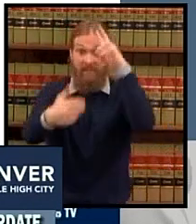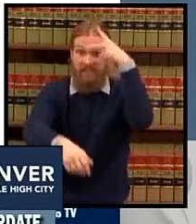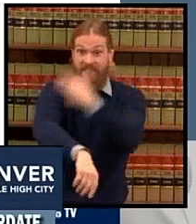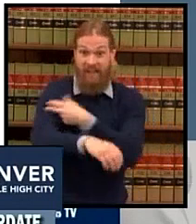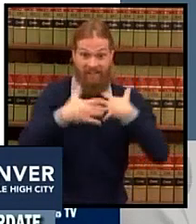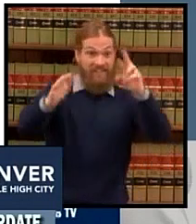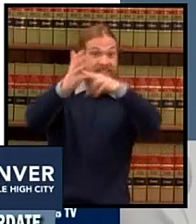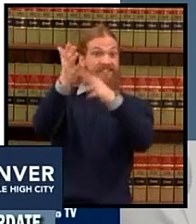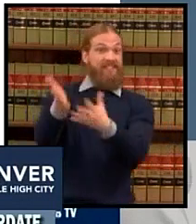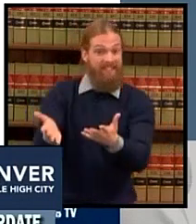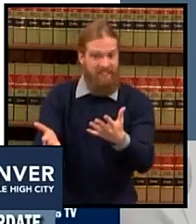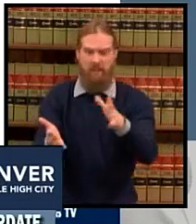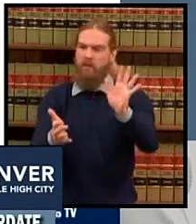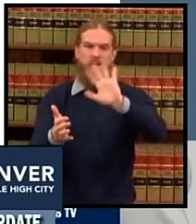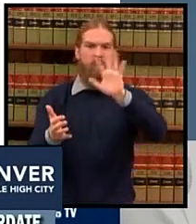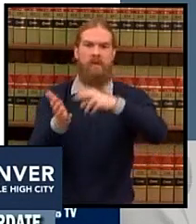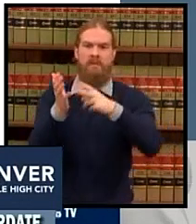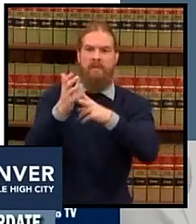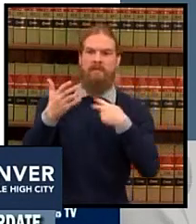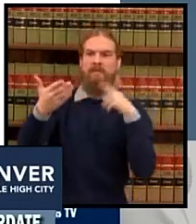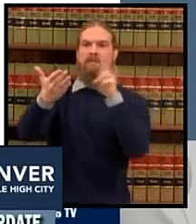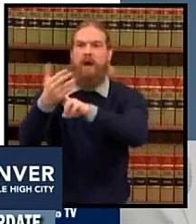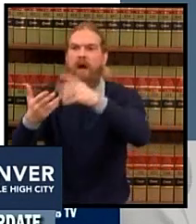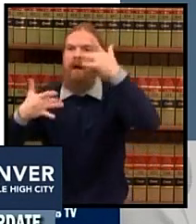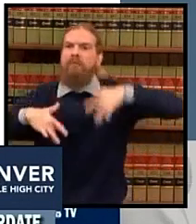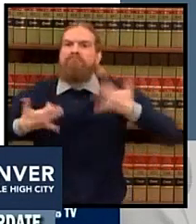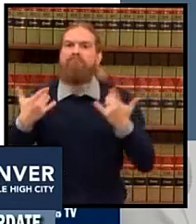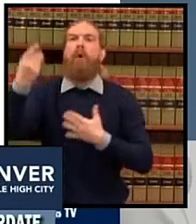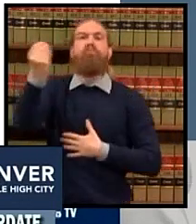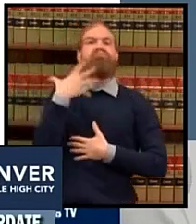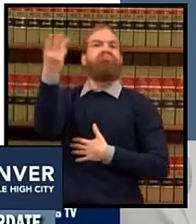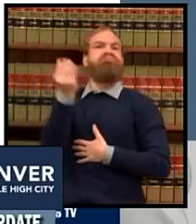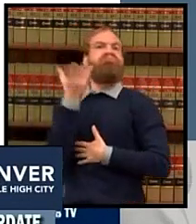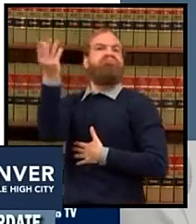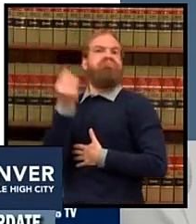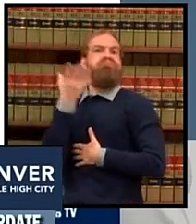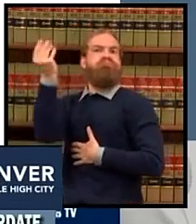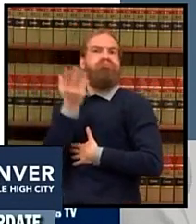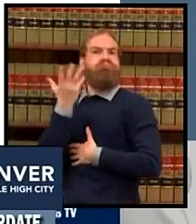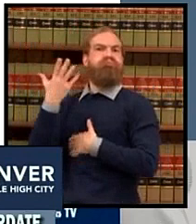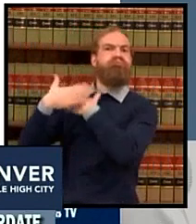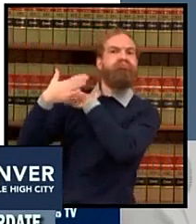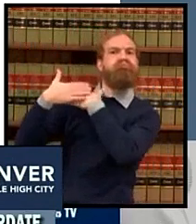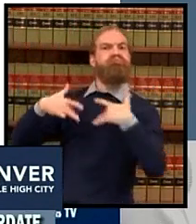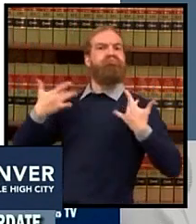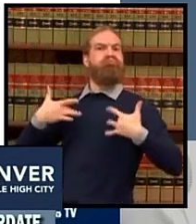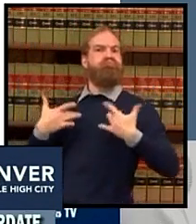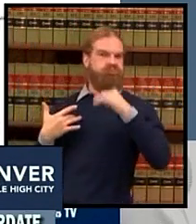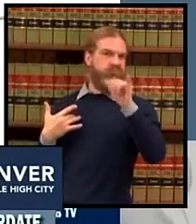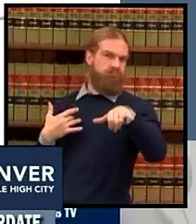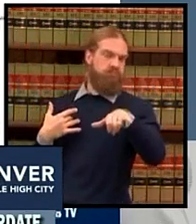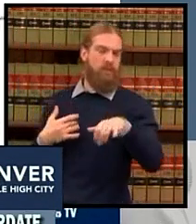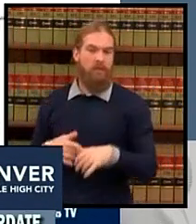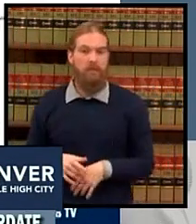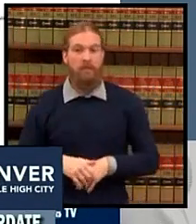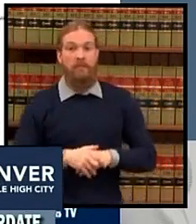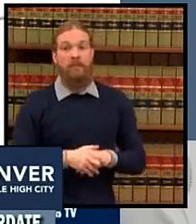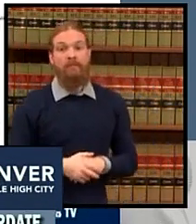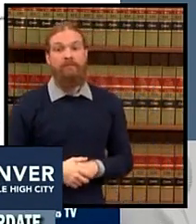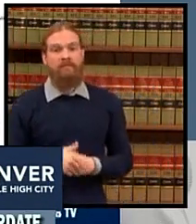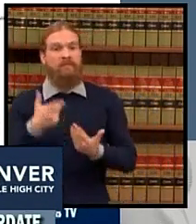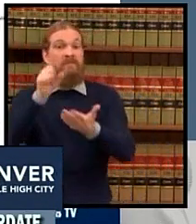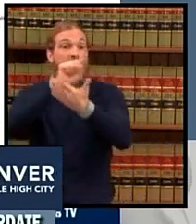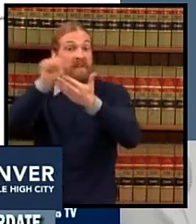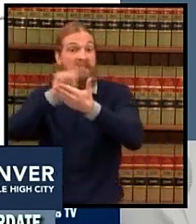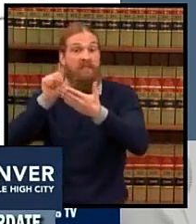throughout the vaccination phase. So again, you'll get a text message every week. You can use that hotline, and you can certainly reach out